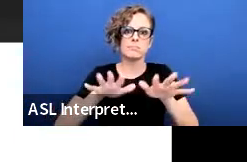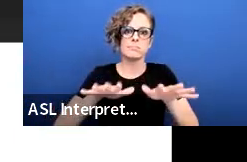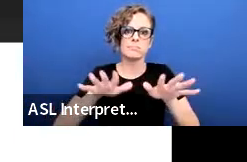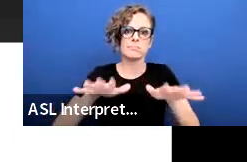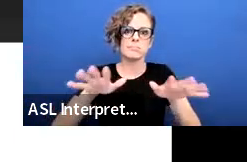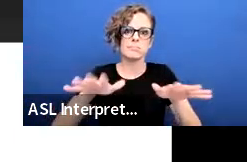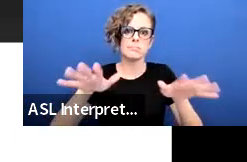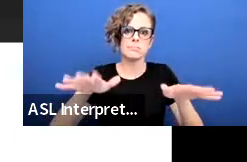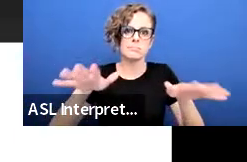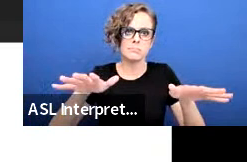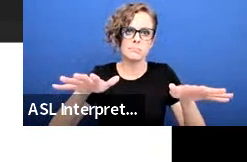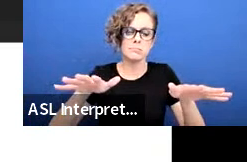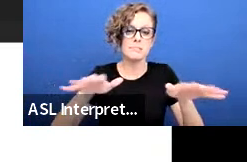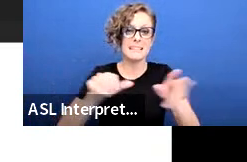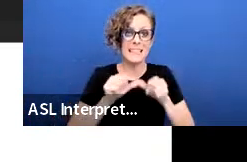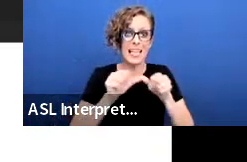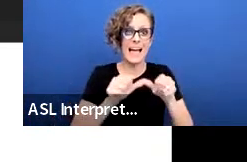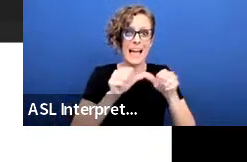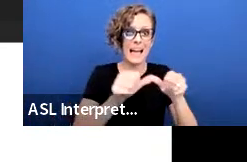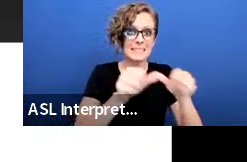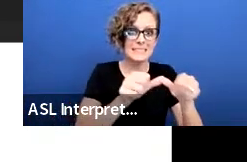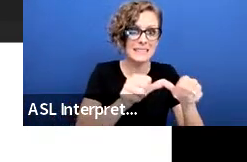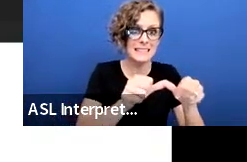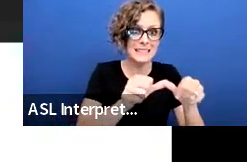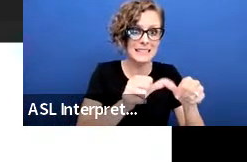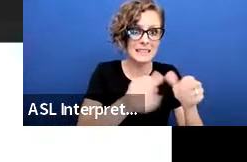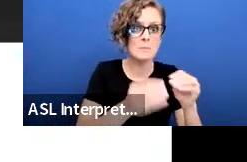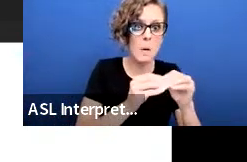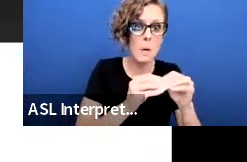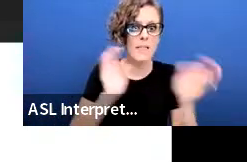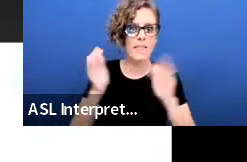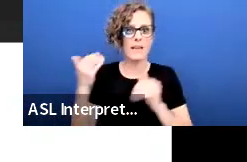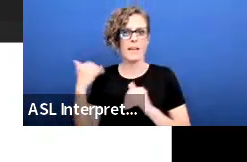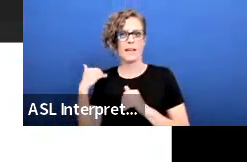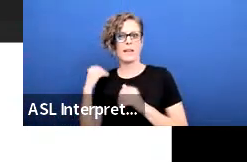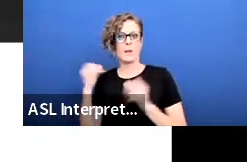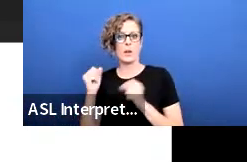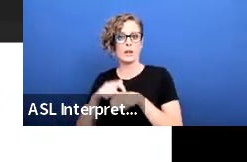longer than what happened with Omicron in the winter, and it